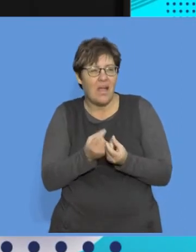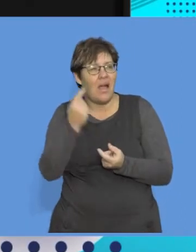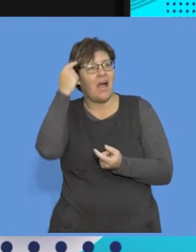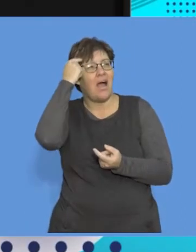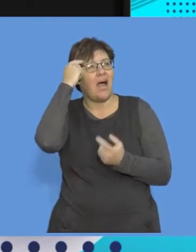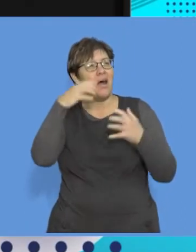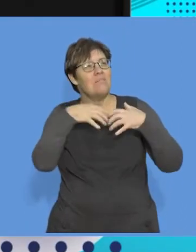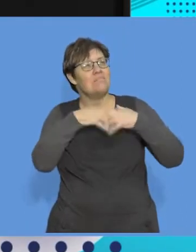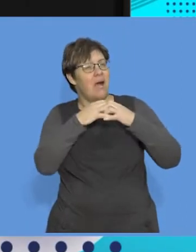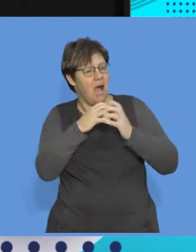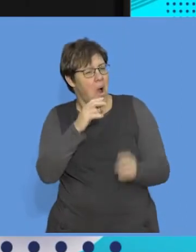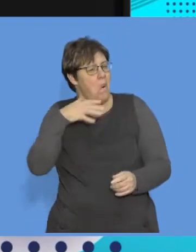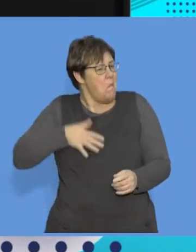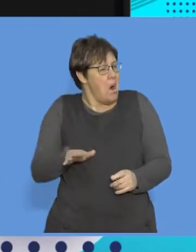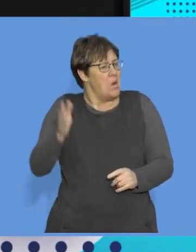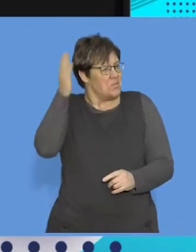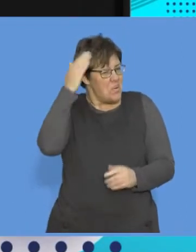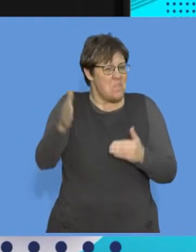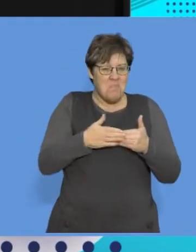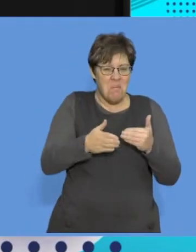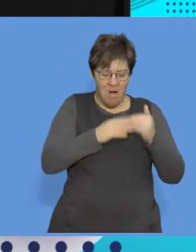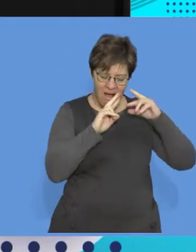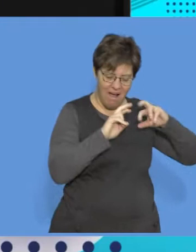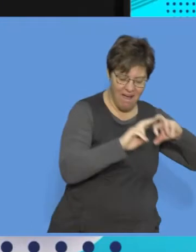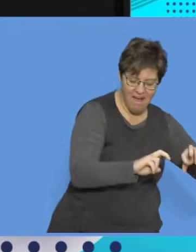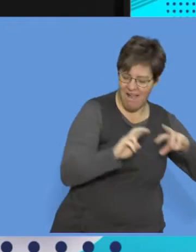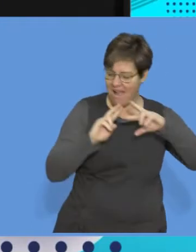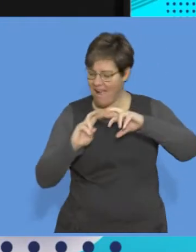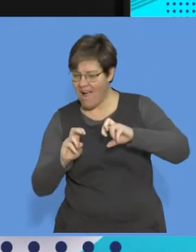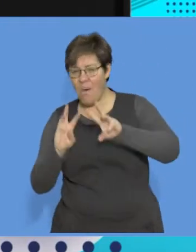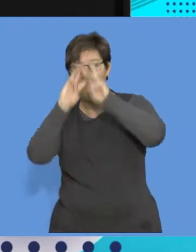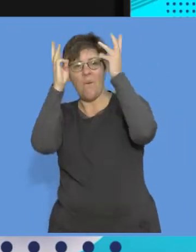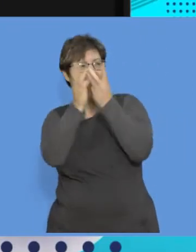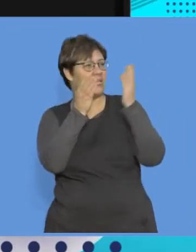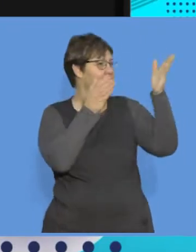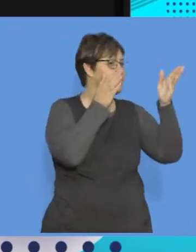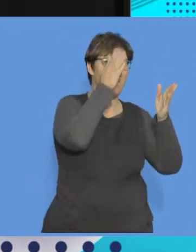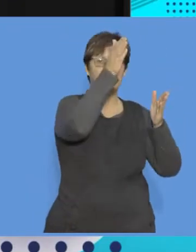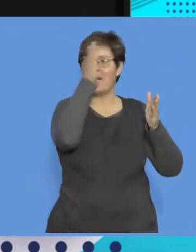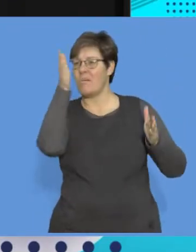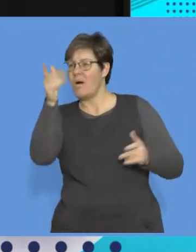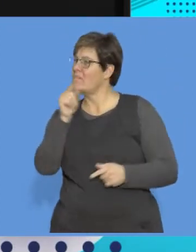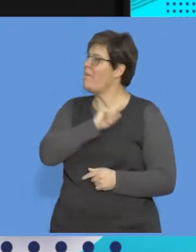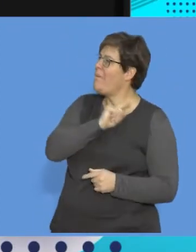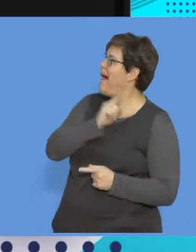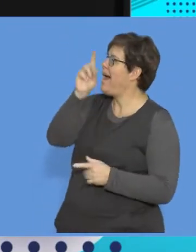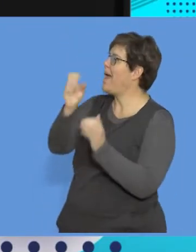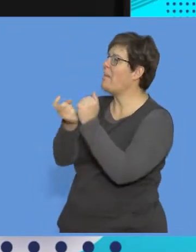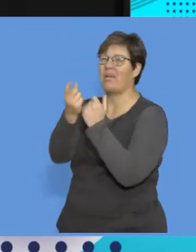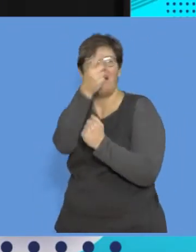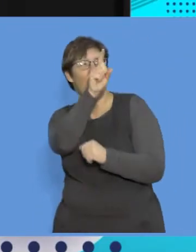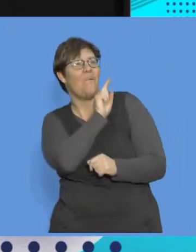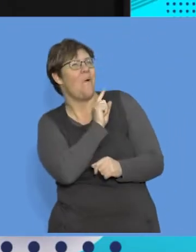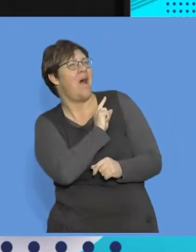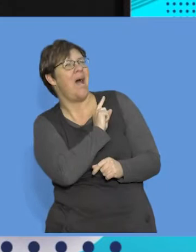some curiosity about. So look around you, look in the world, and ask questions about these things and see if you